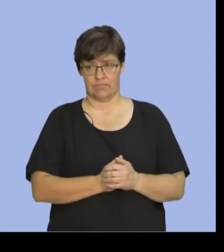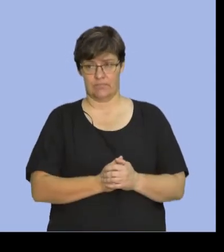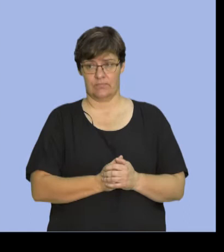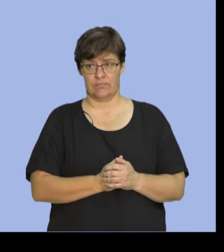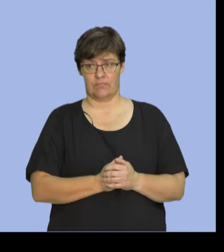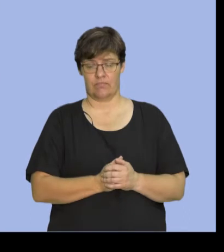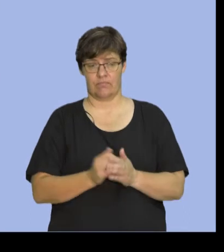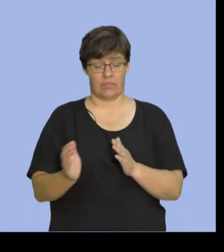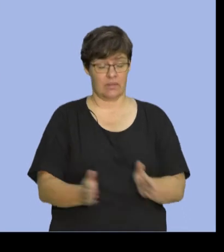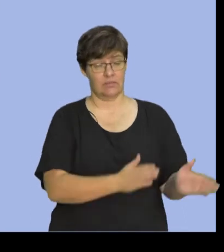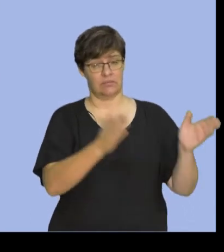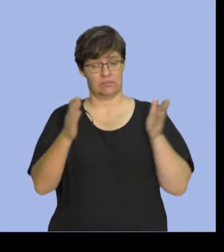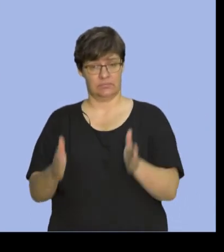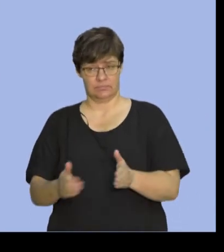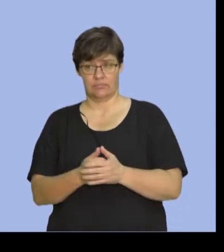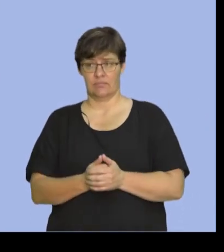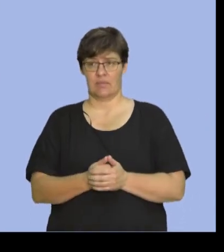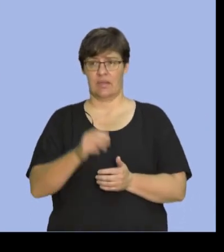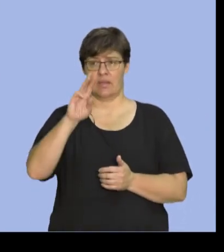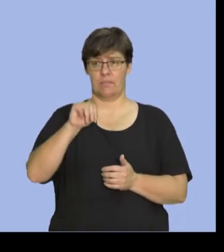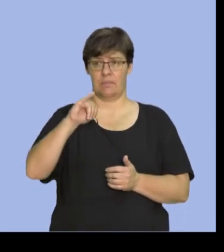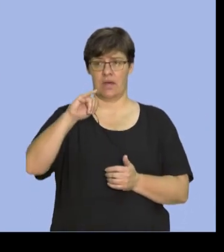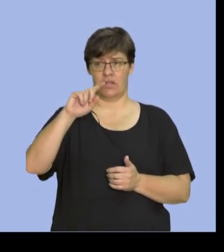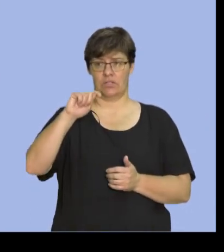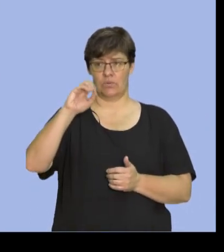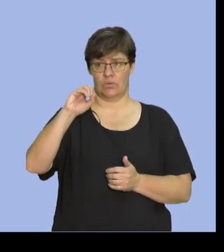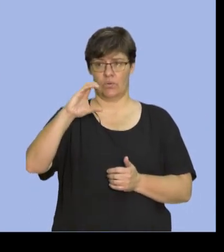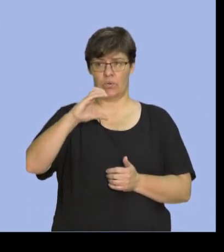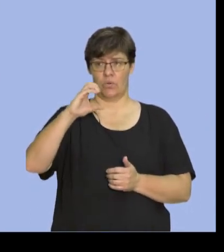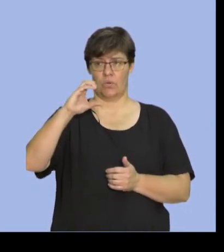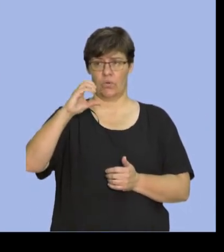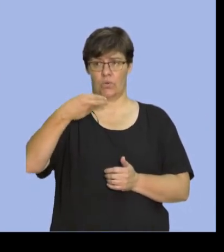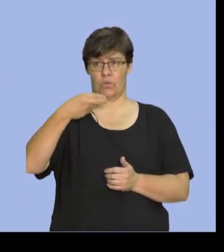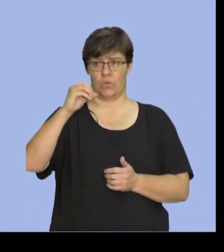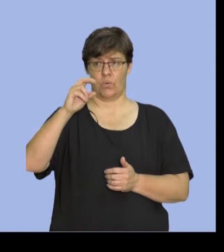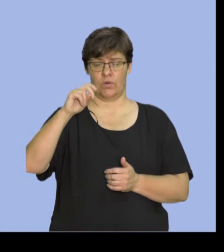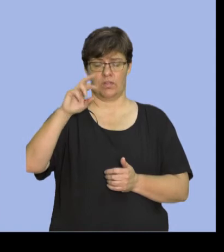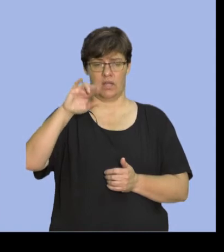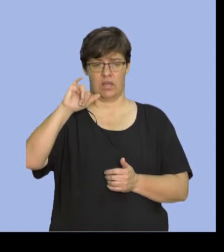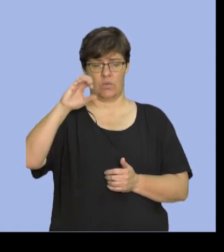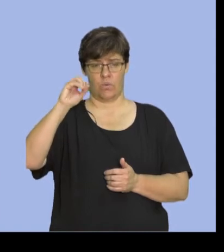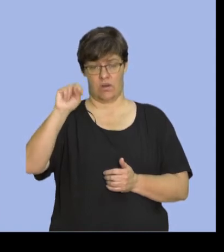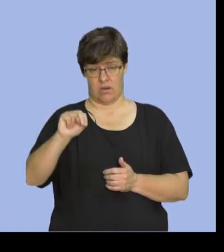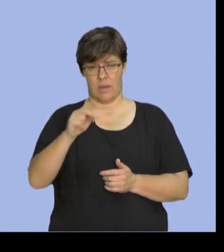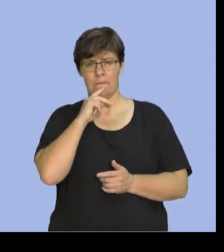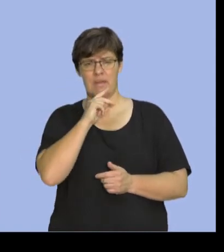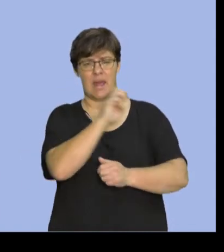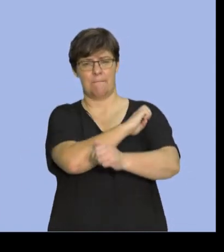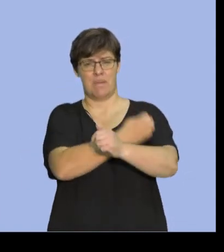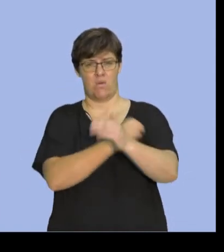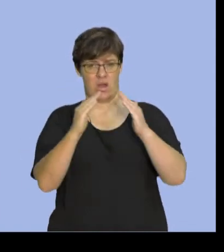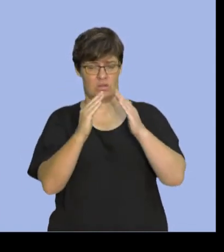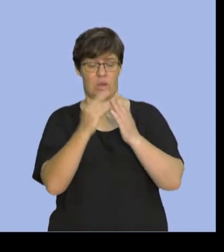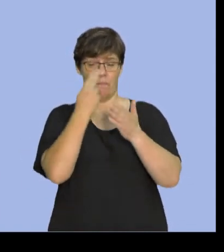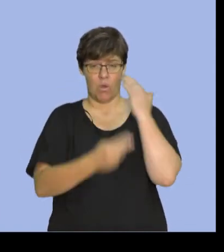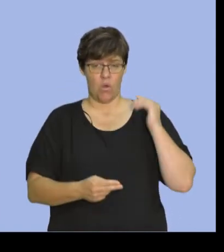The next organelle that we're going to look at is the mitochondria, often referred to as the powerhouse, and these are found in both your plant